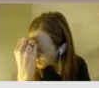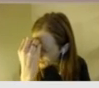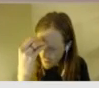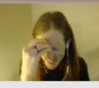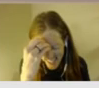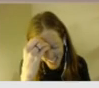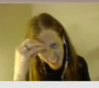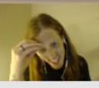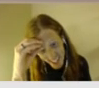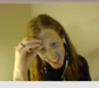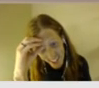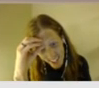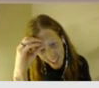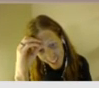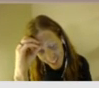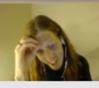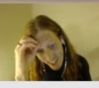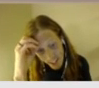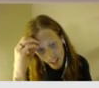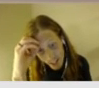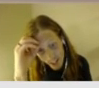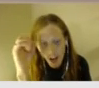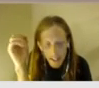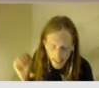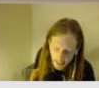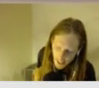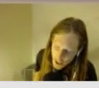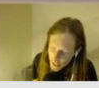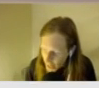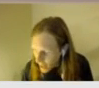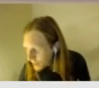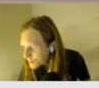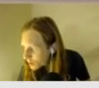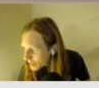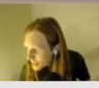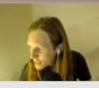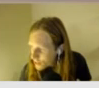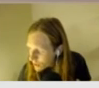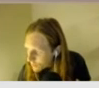ever heard of Simon Sinek? No, is that he's a photographer? No, he's actually